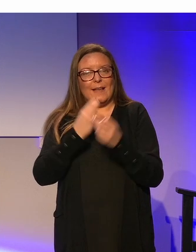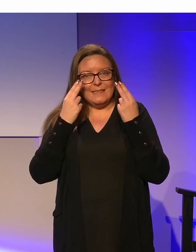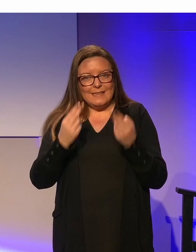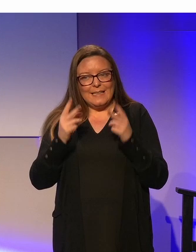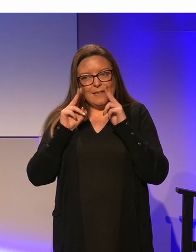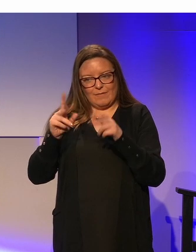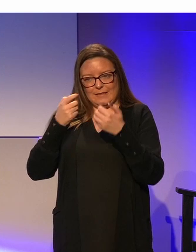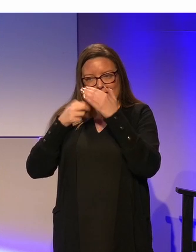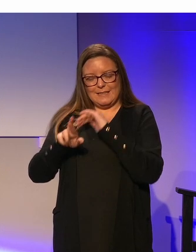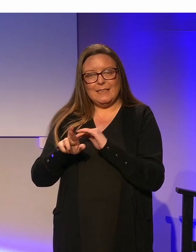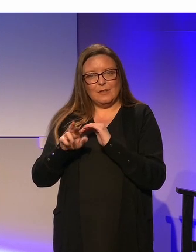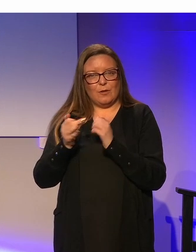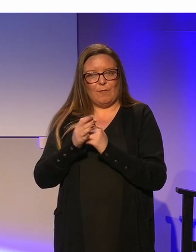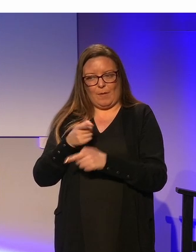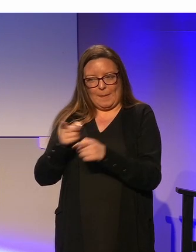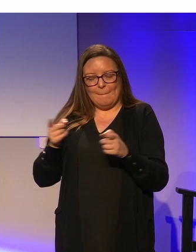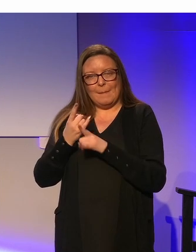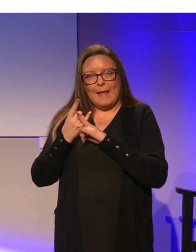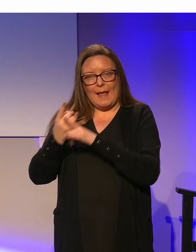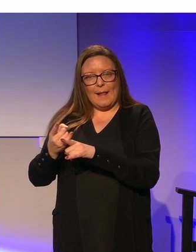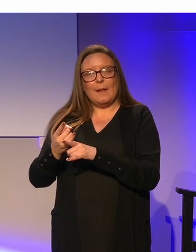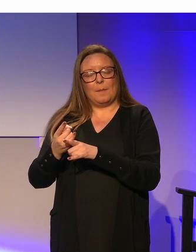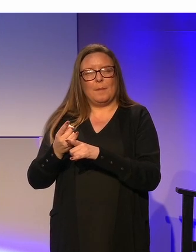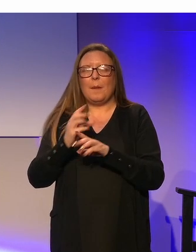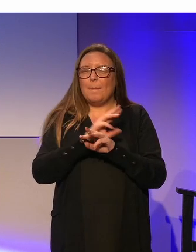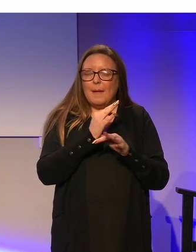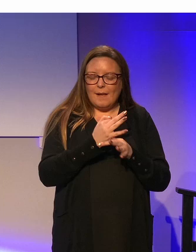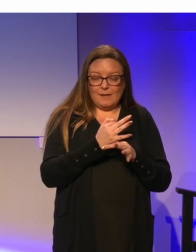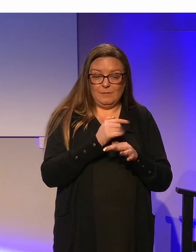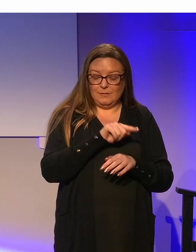teacher in their corner to help them. As a parent, it's very